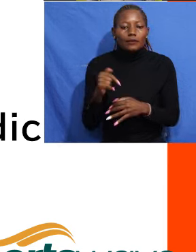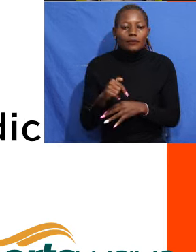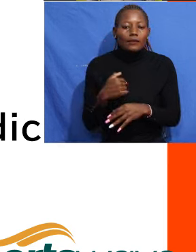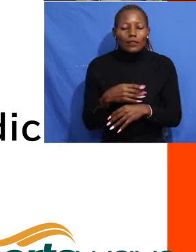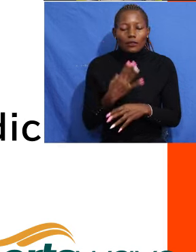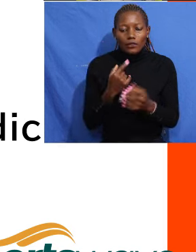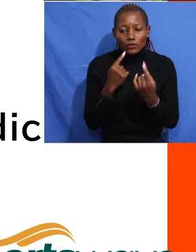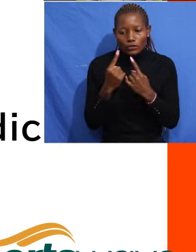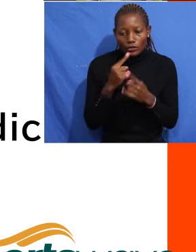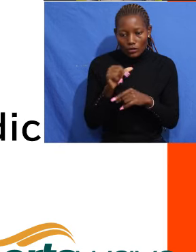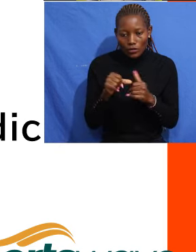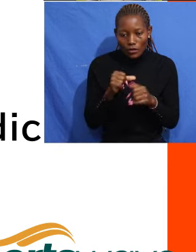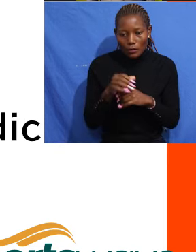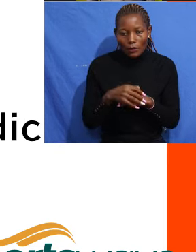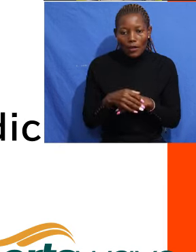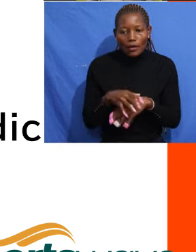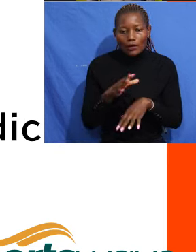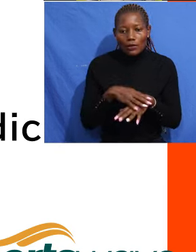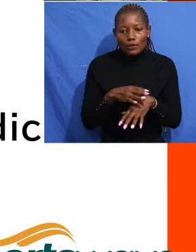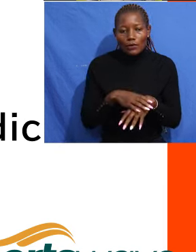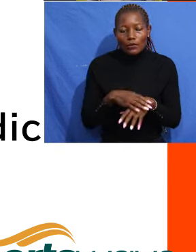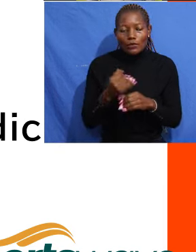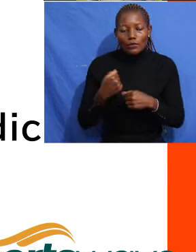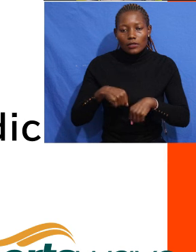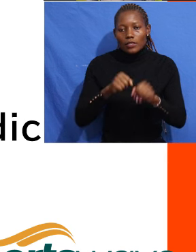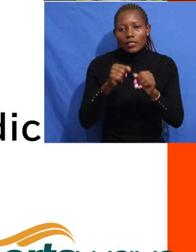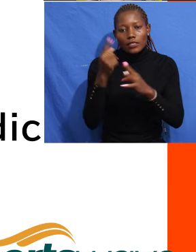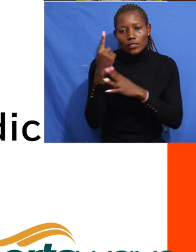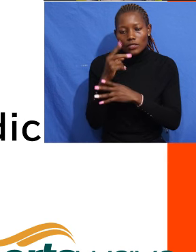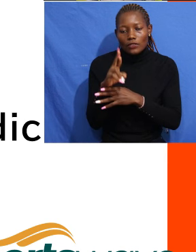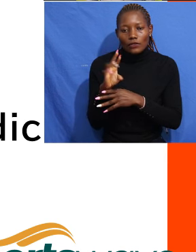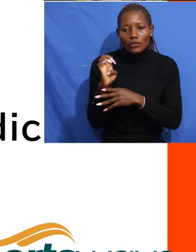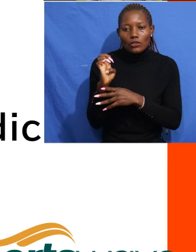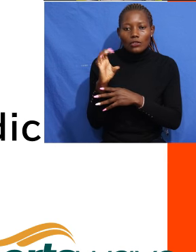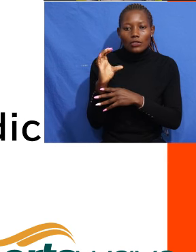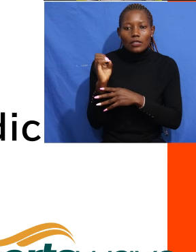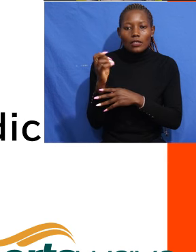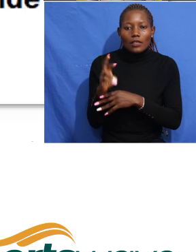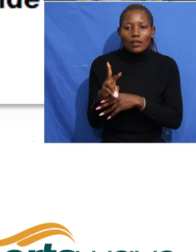about effective recovery strategies for performance in sport. And